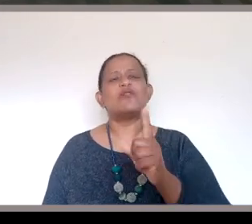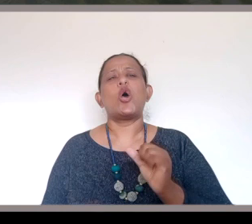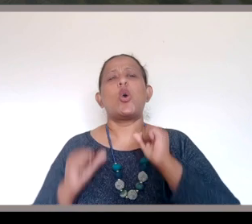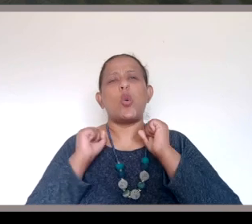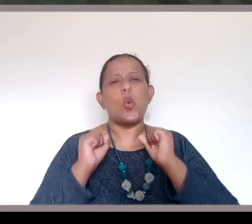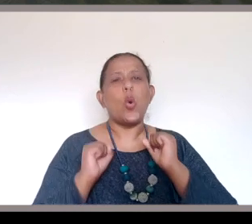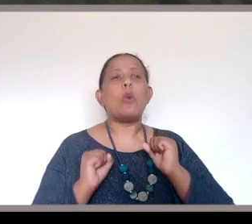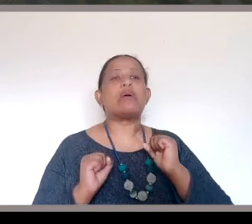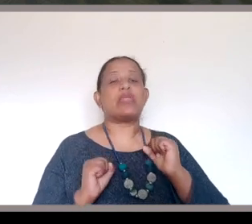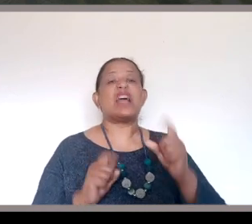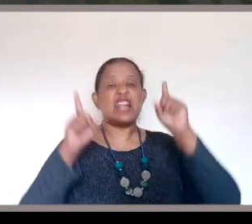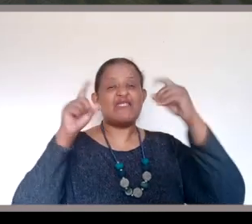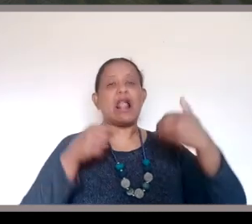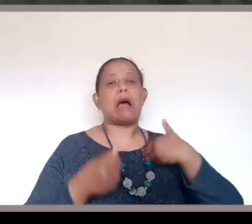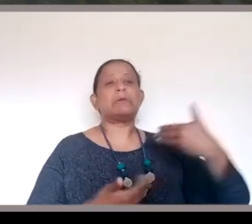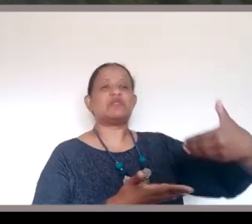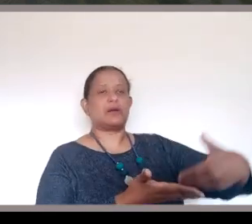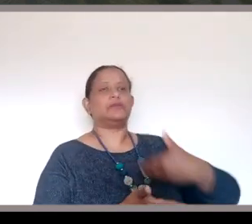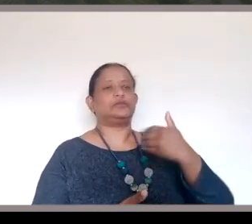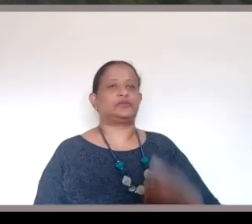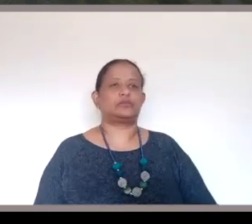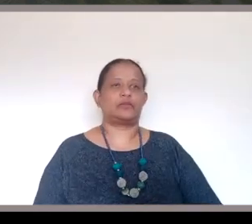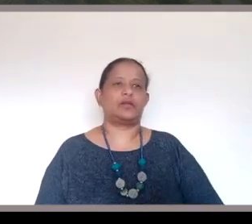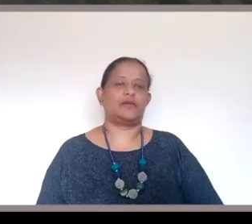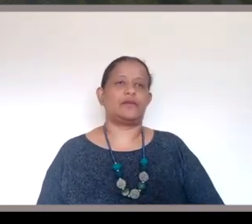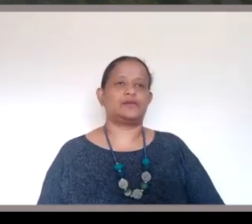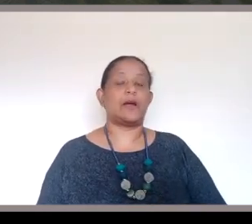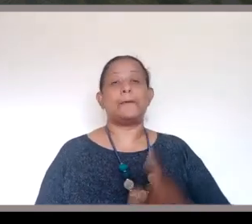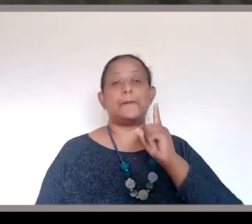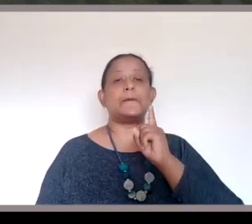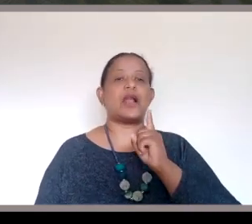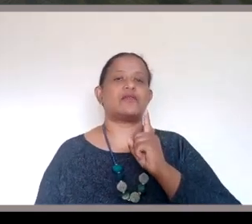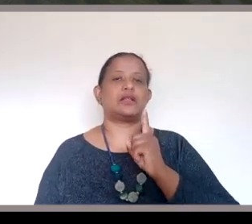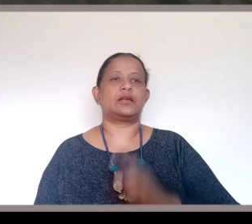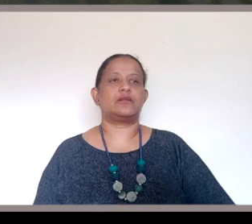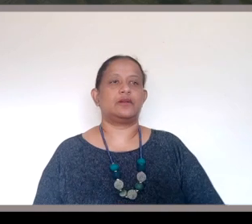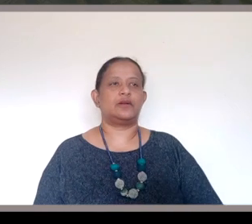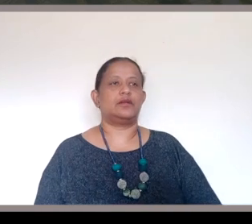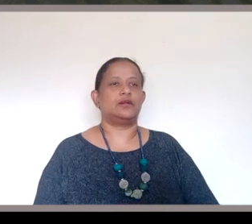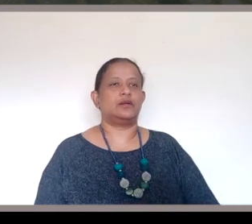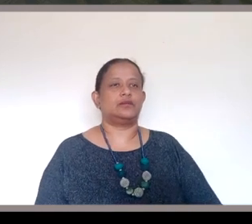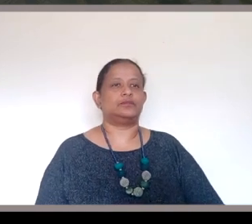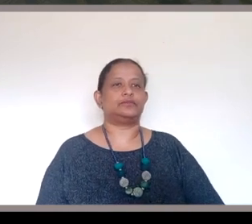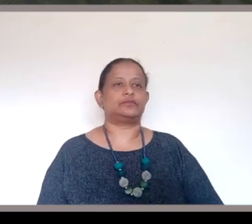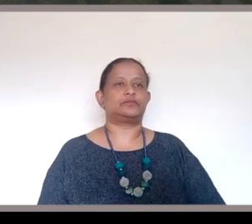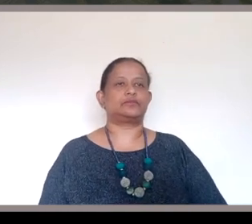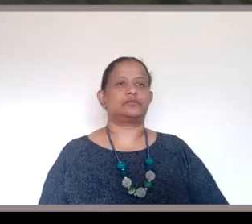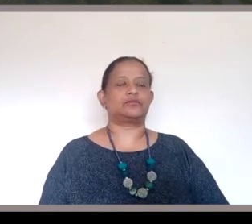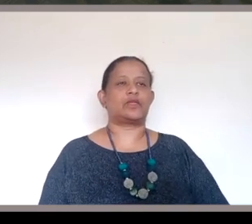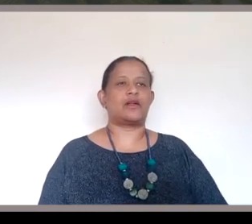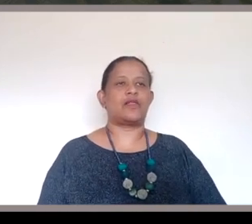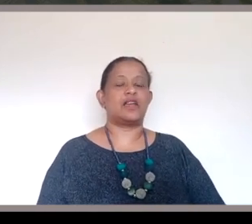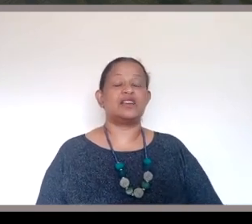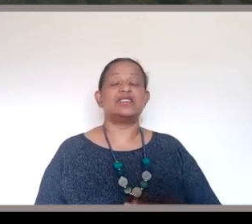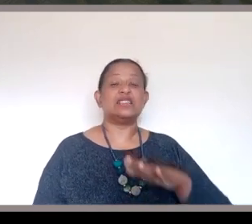desire. Desire. James 1:14, the first part of the verse says, temptation comes from our